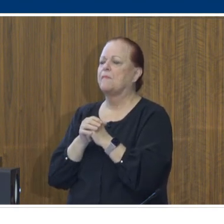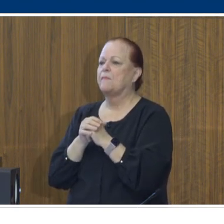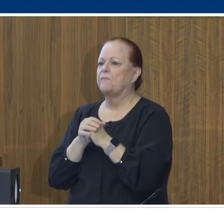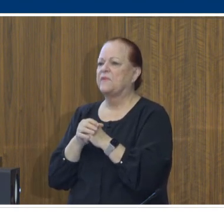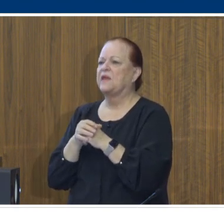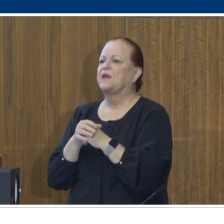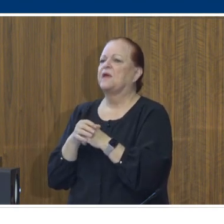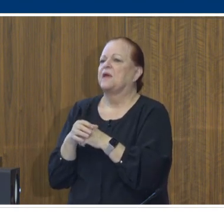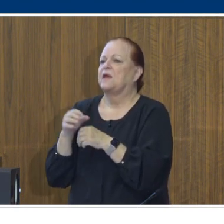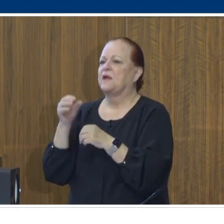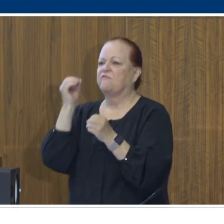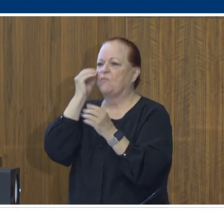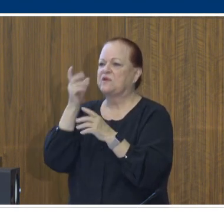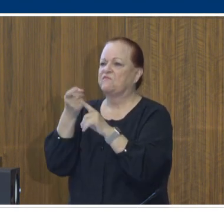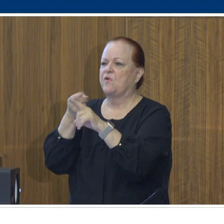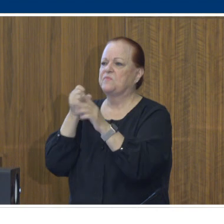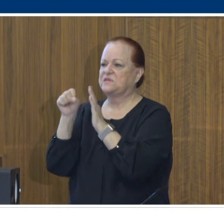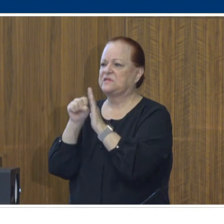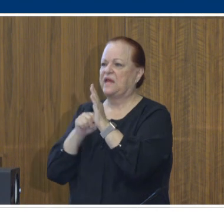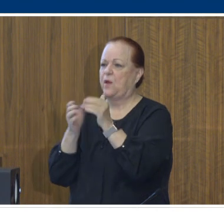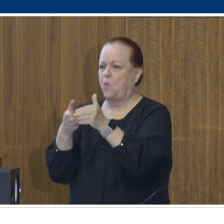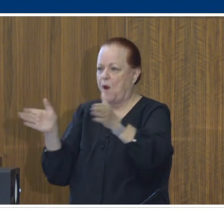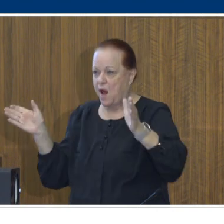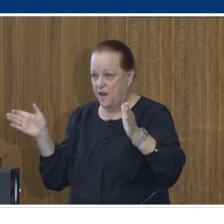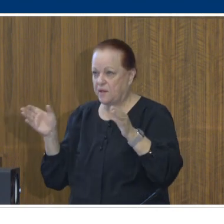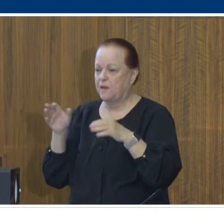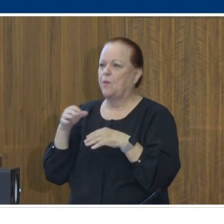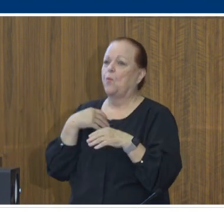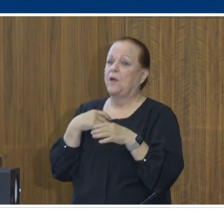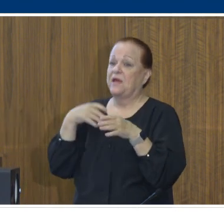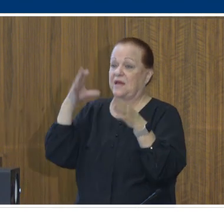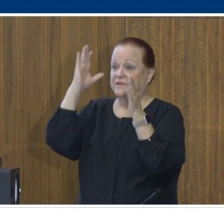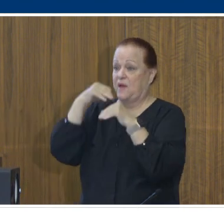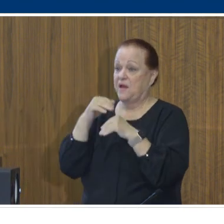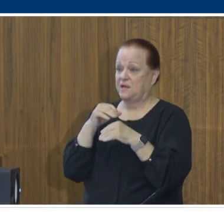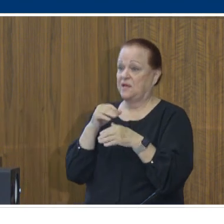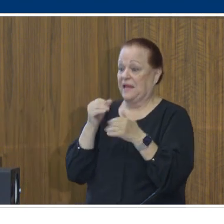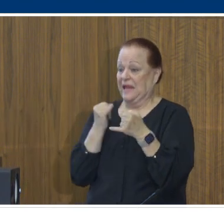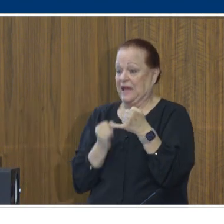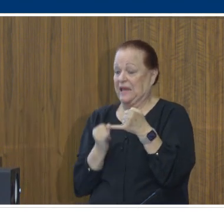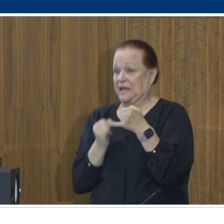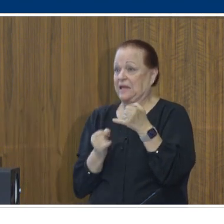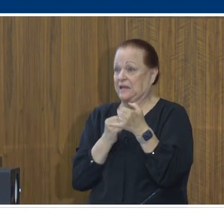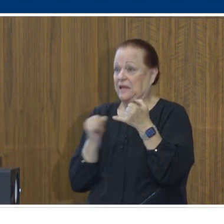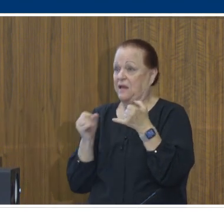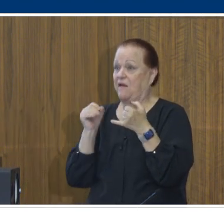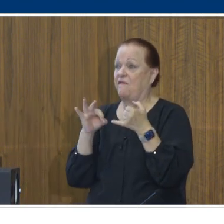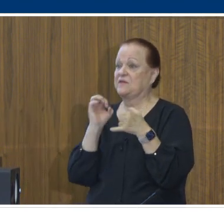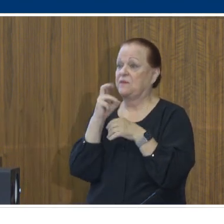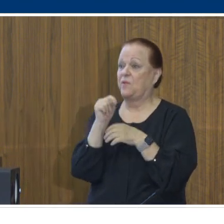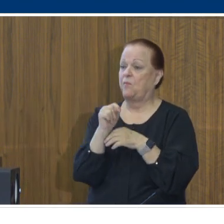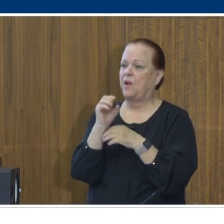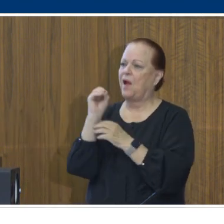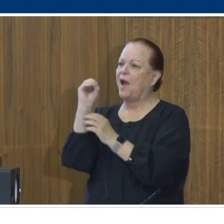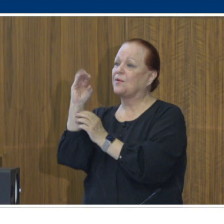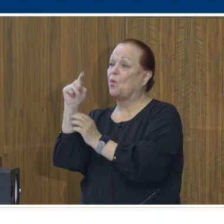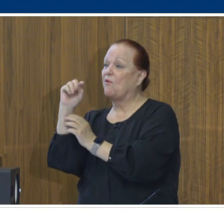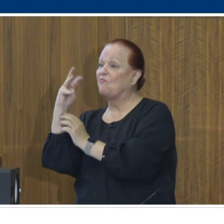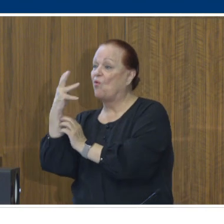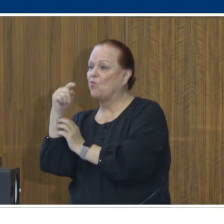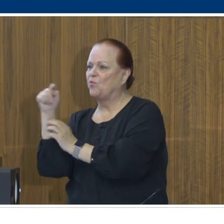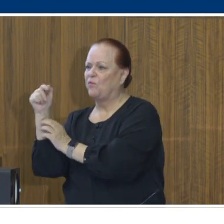statewide database of our data by the end of September to be held between October 4th and October